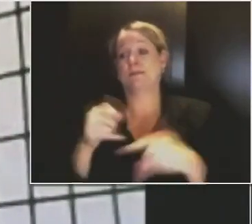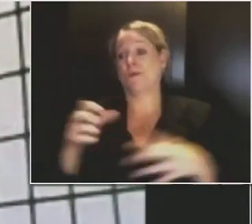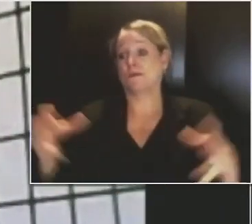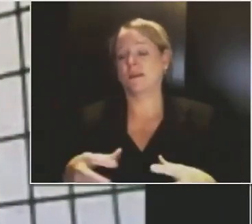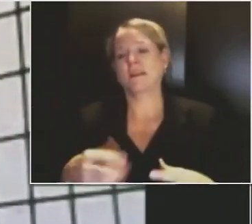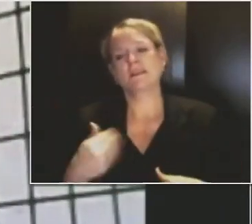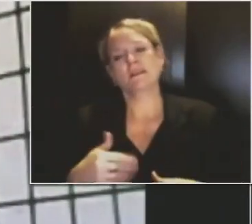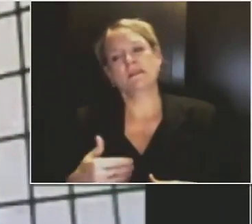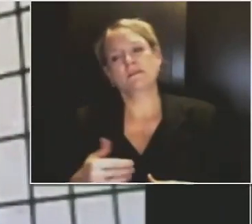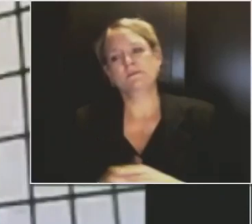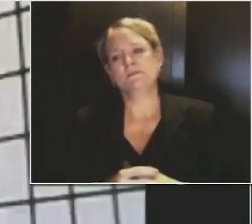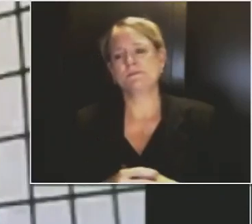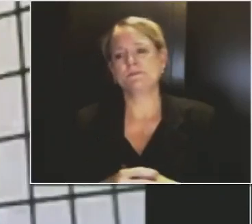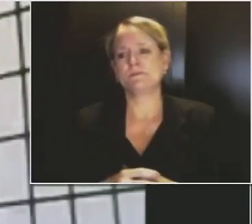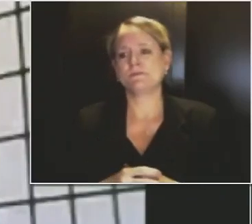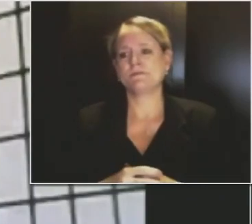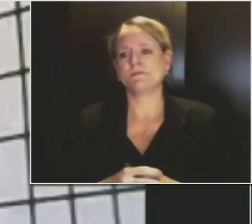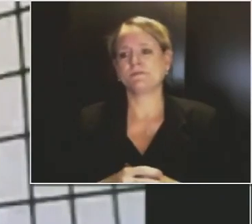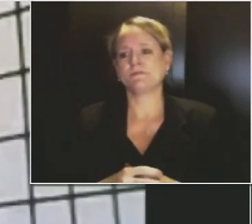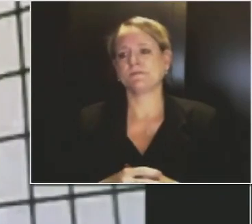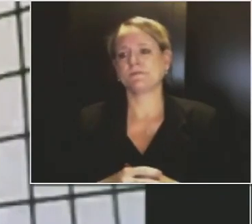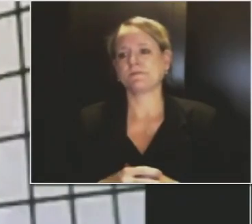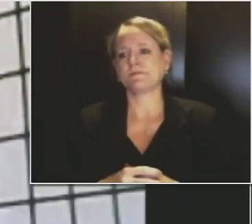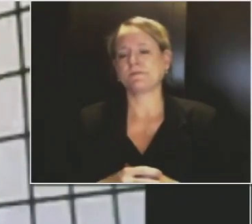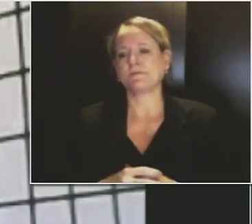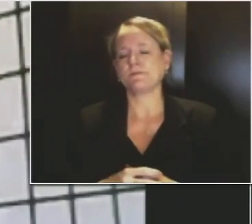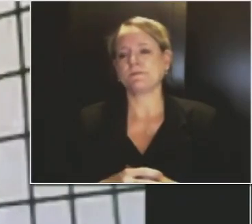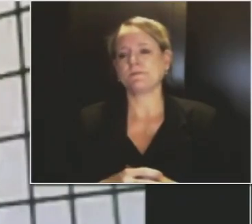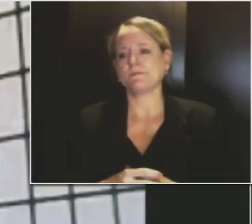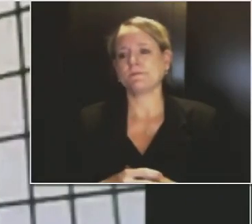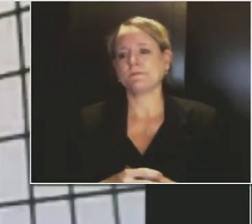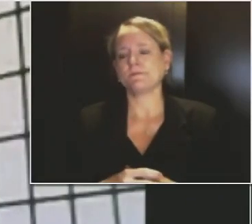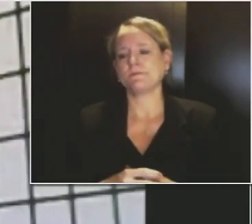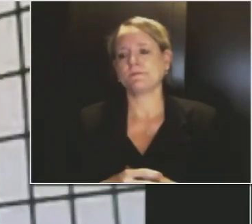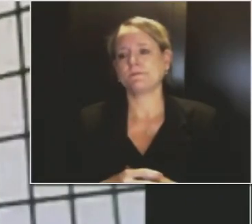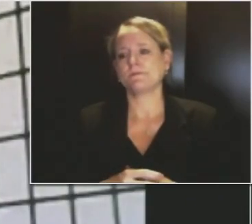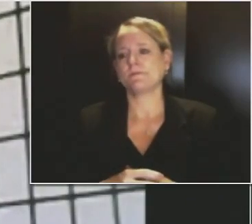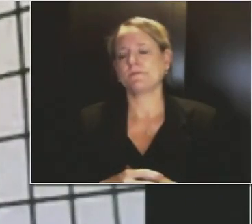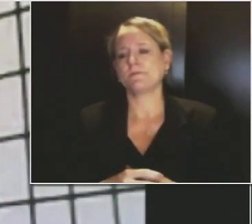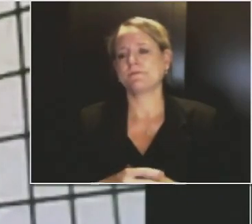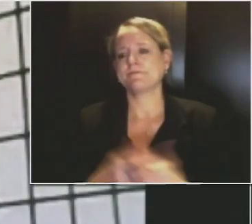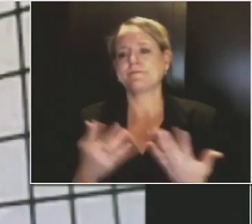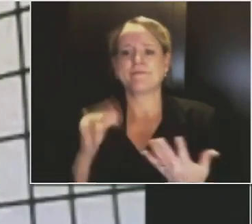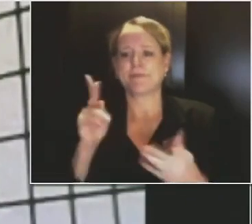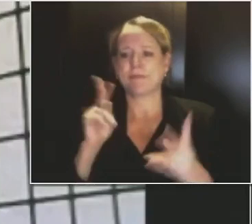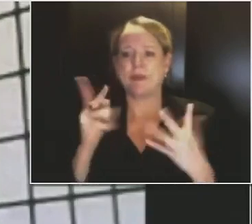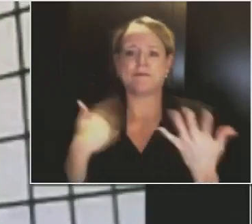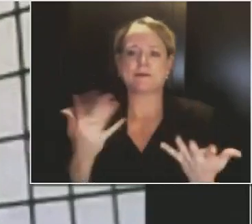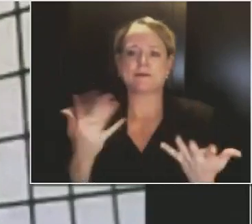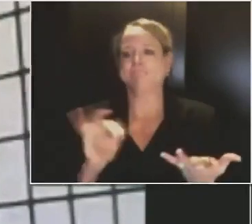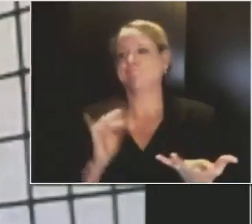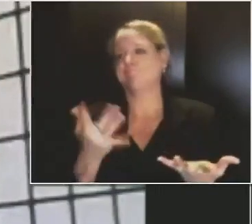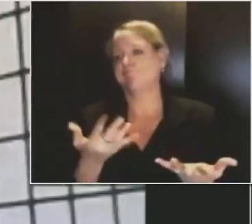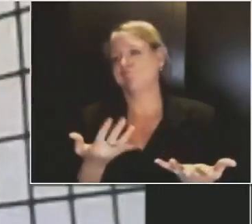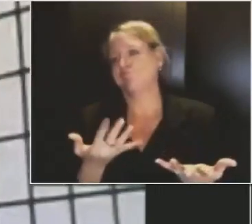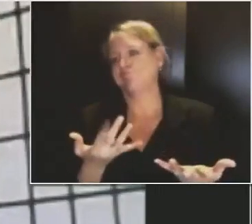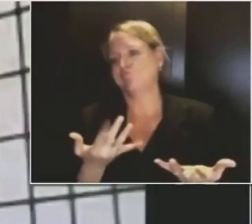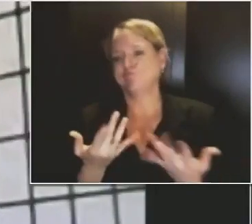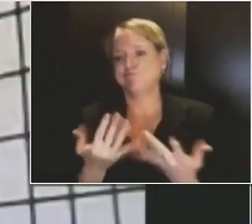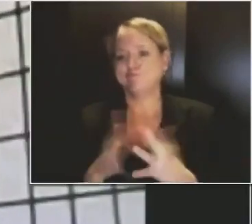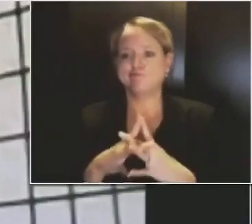sort of exerting their breath, there's going to be a situation where you may end up having that